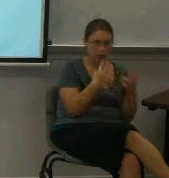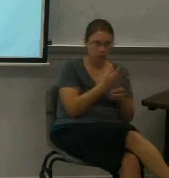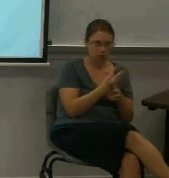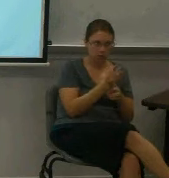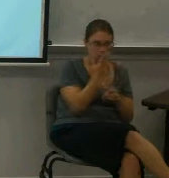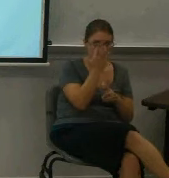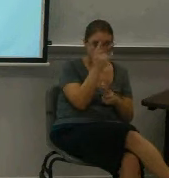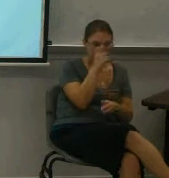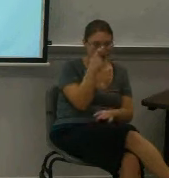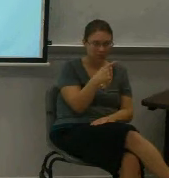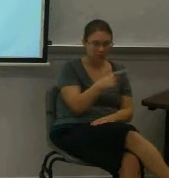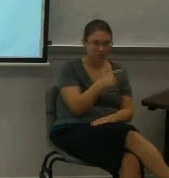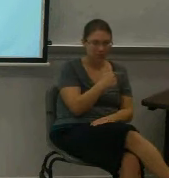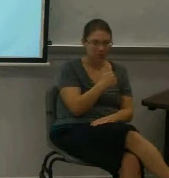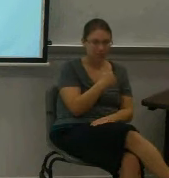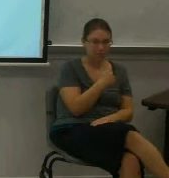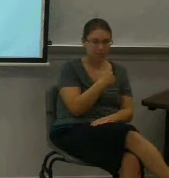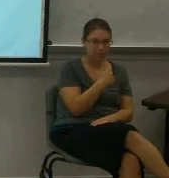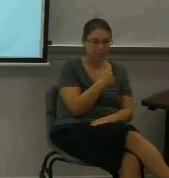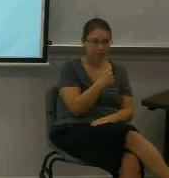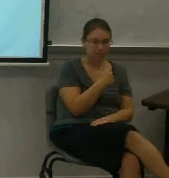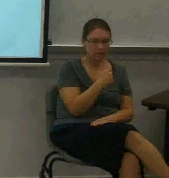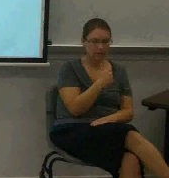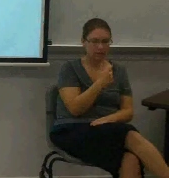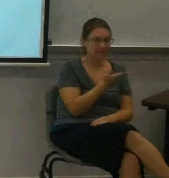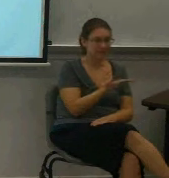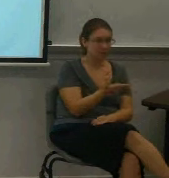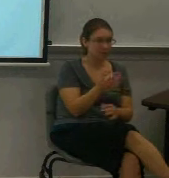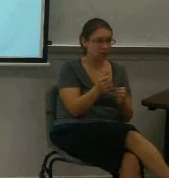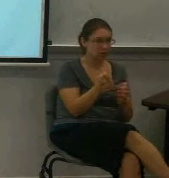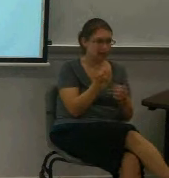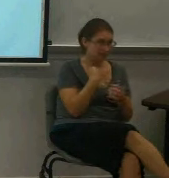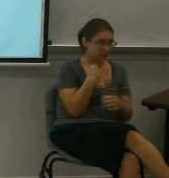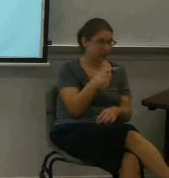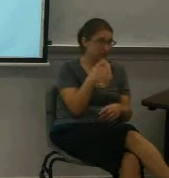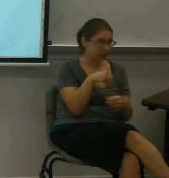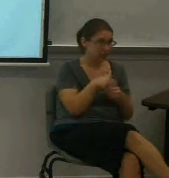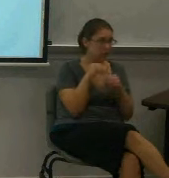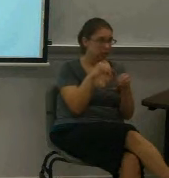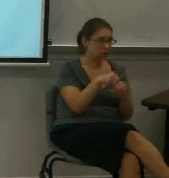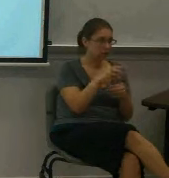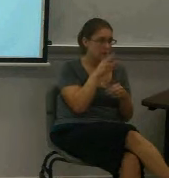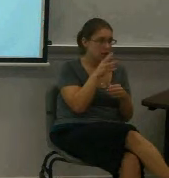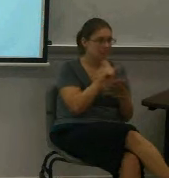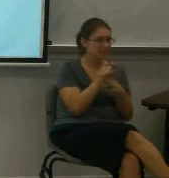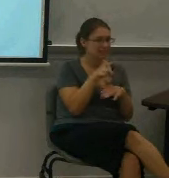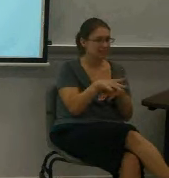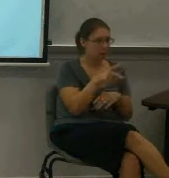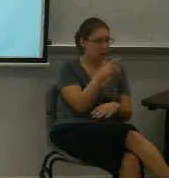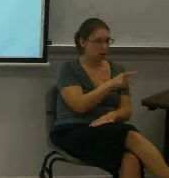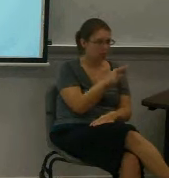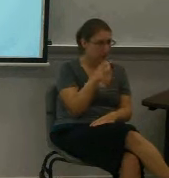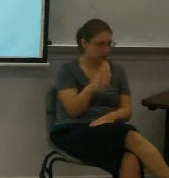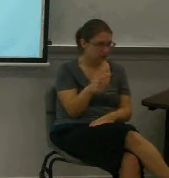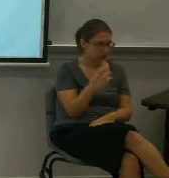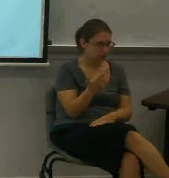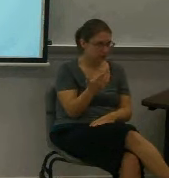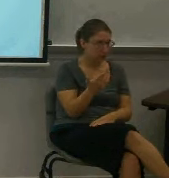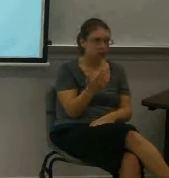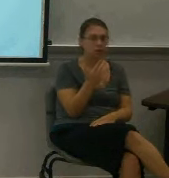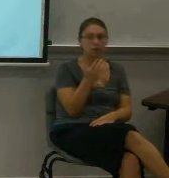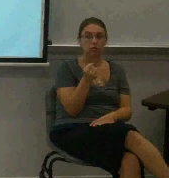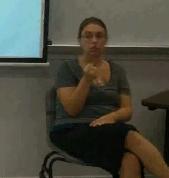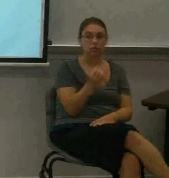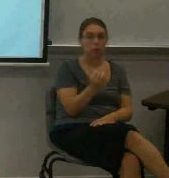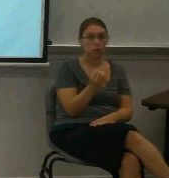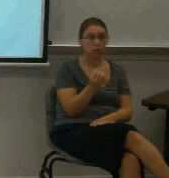that phosphorus-containing compounds are being put into the water, and that's stimulating primary productivity. And